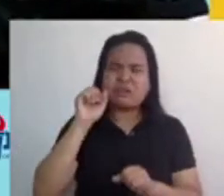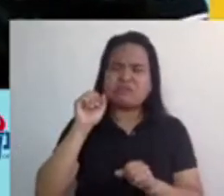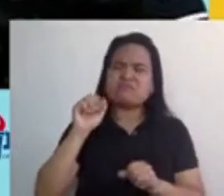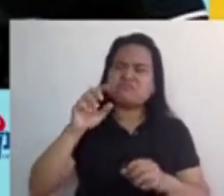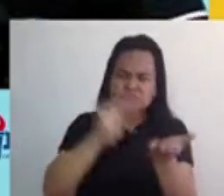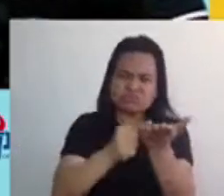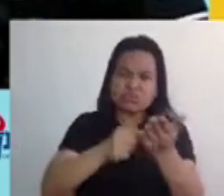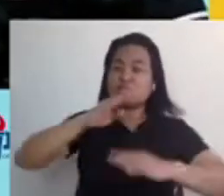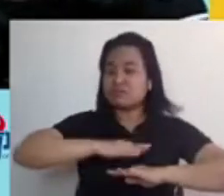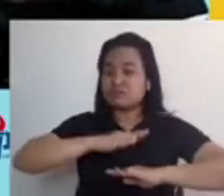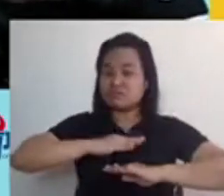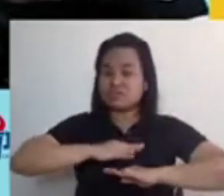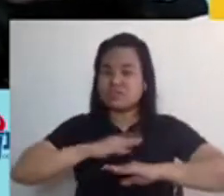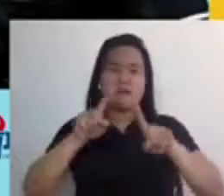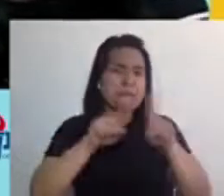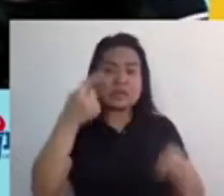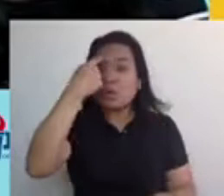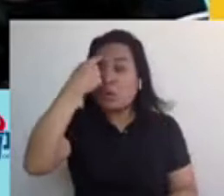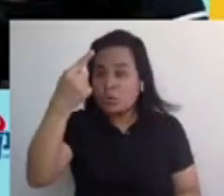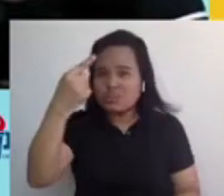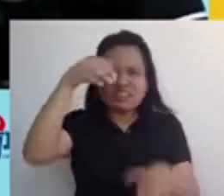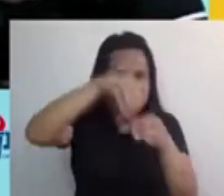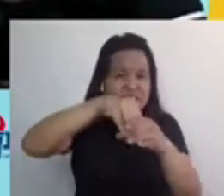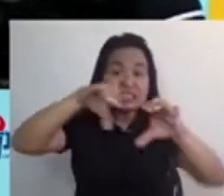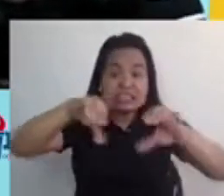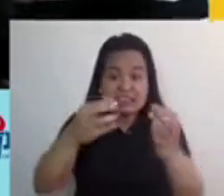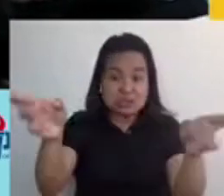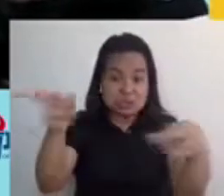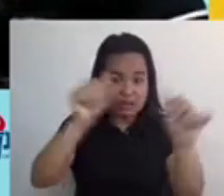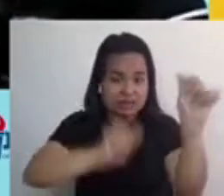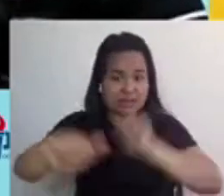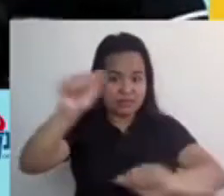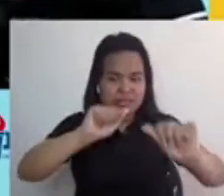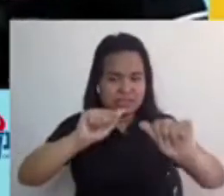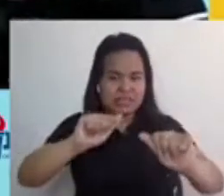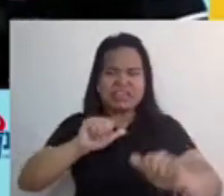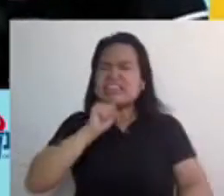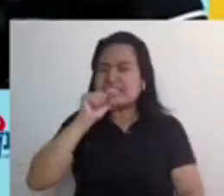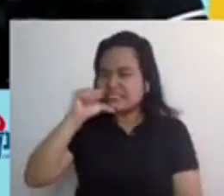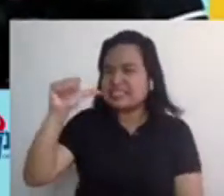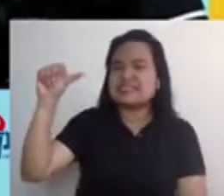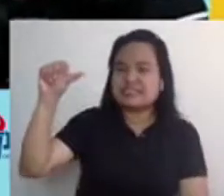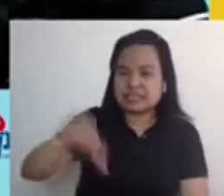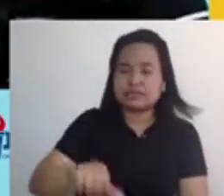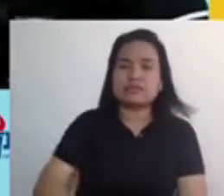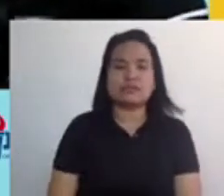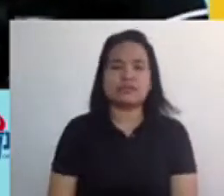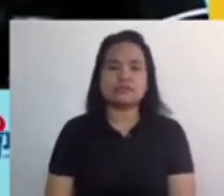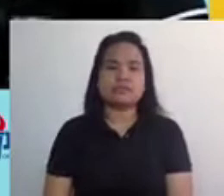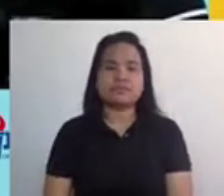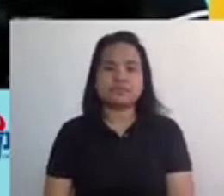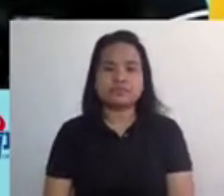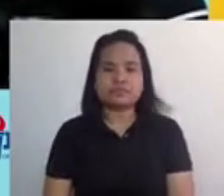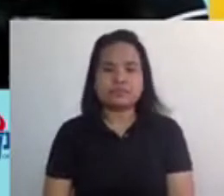is only within the class, then that is an unsatisfactory performance. And of course, if no MOV was submitted, then that